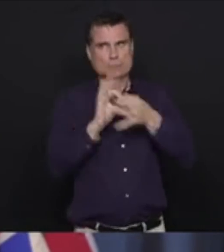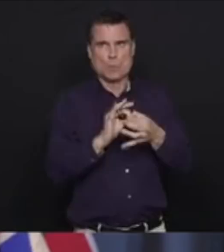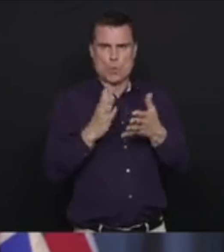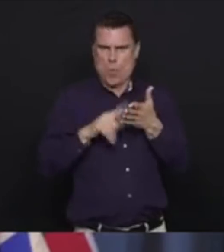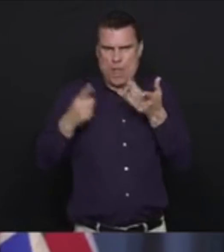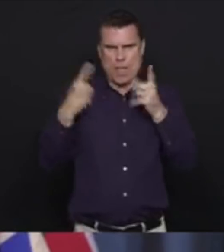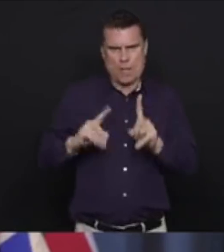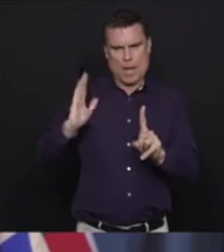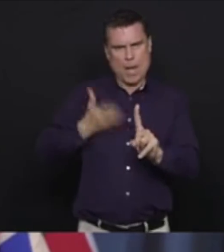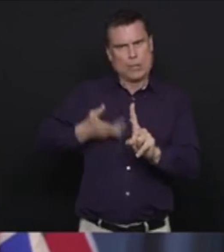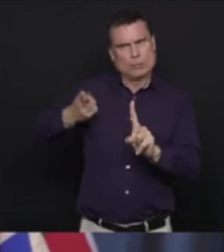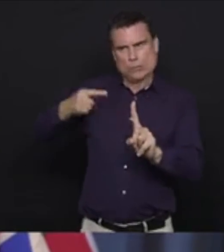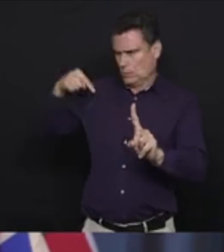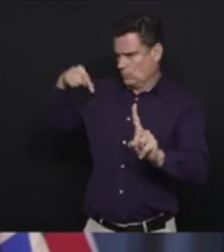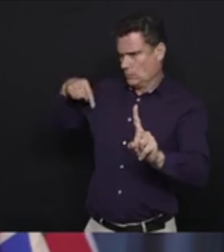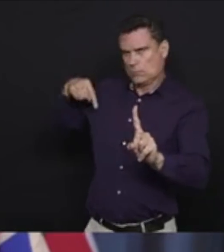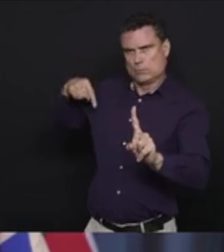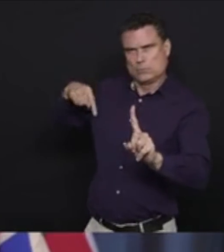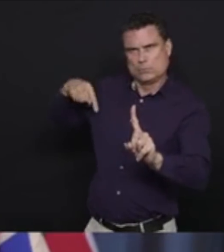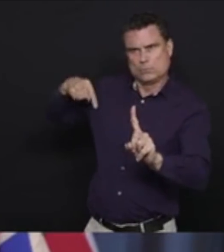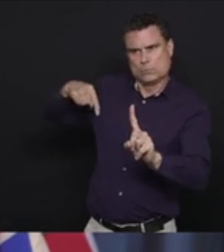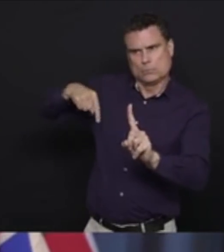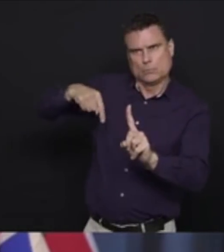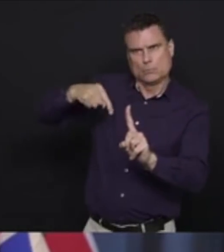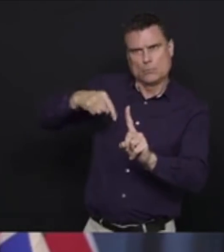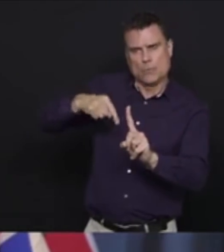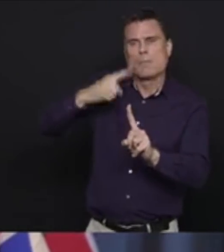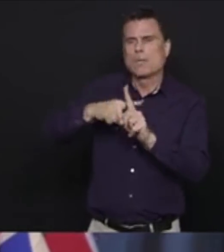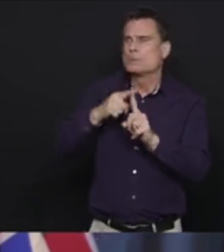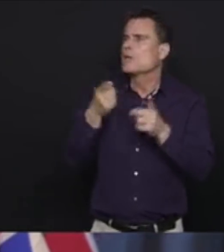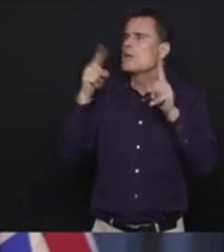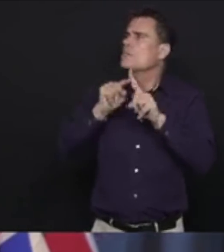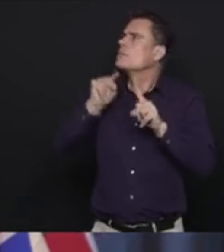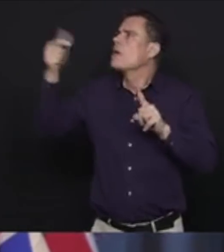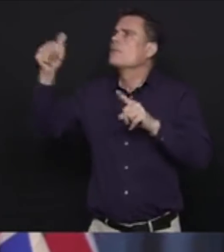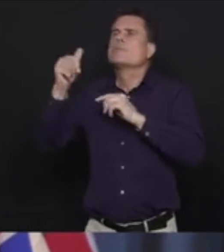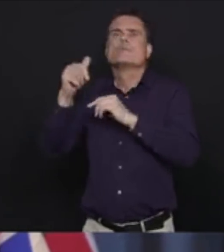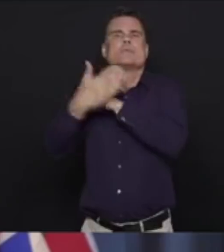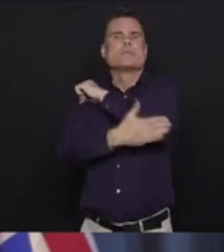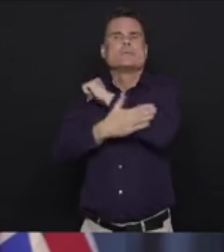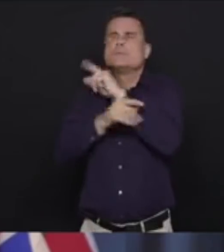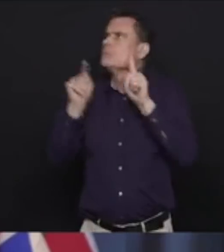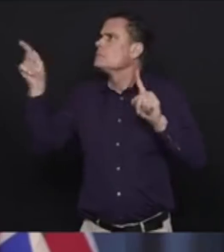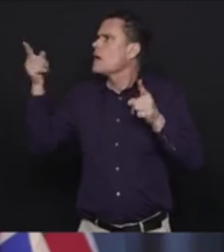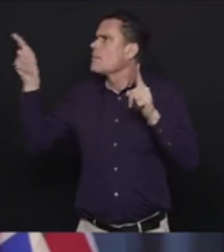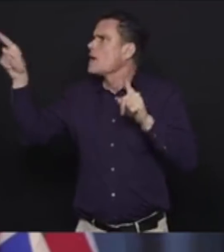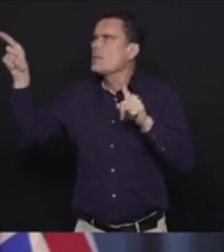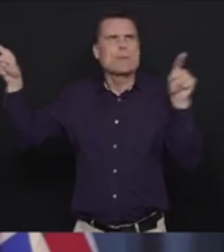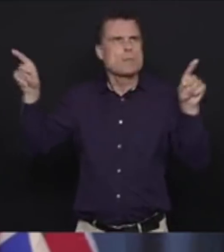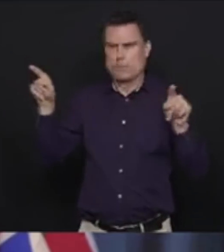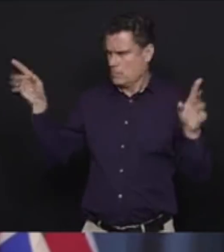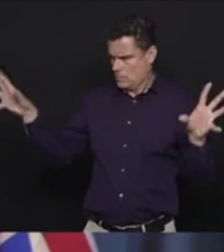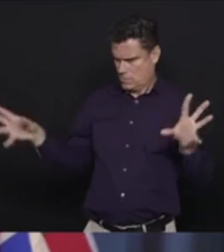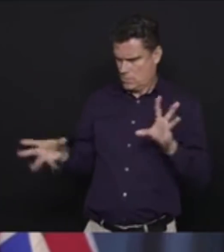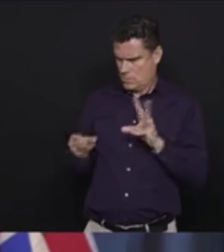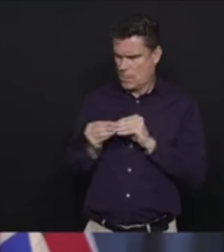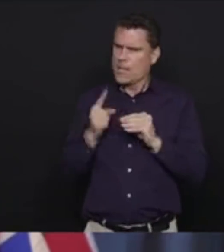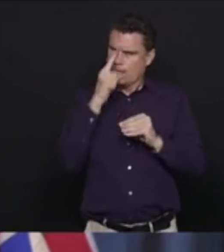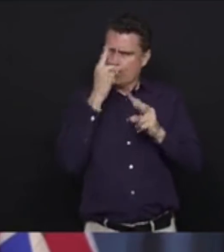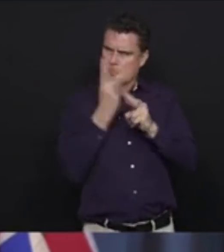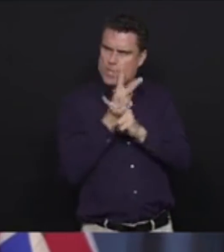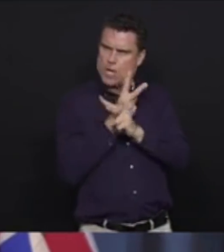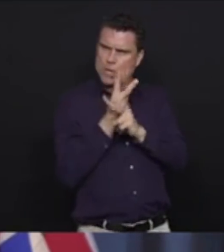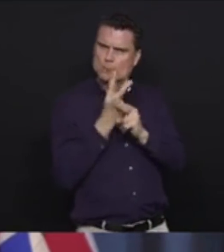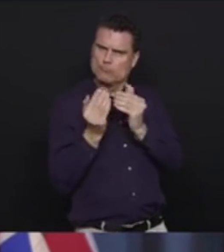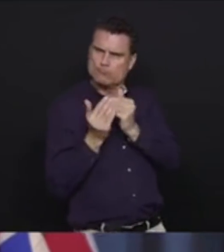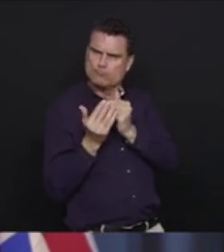numbers of true cases that might be out there, given that we can't and are not testing everybody. So that's based